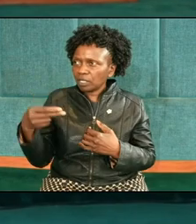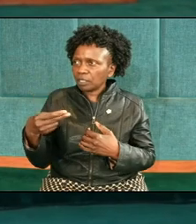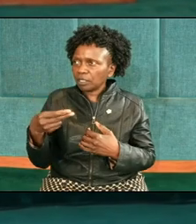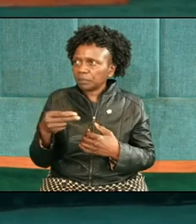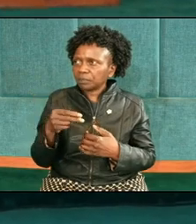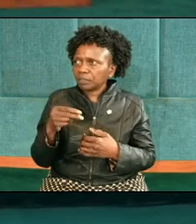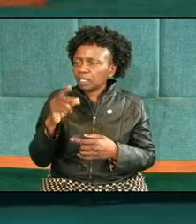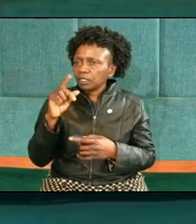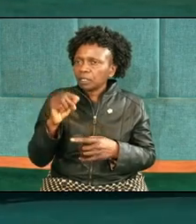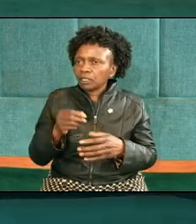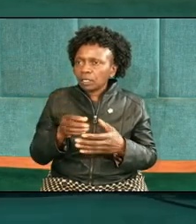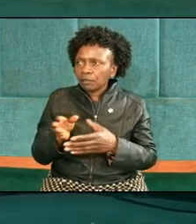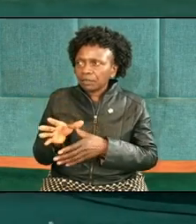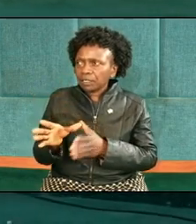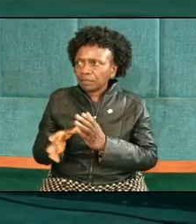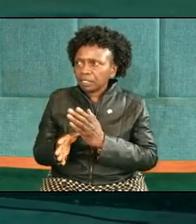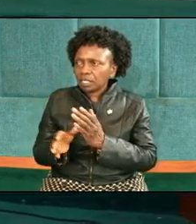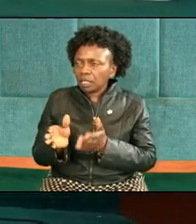Amen.